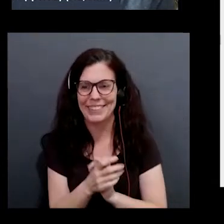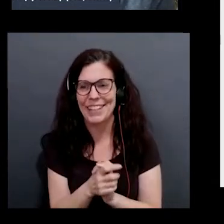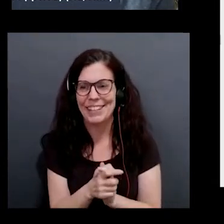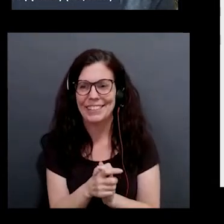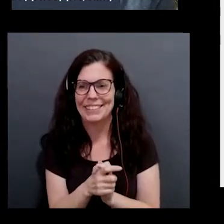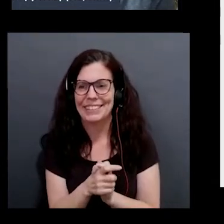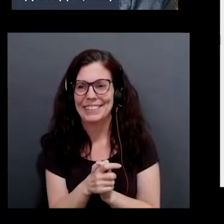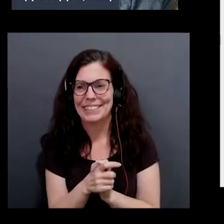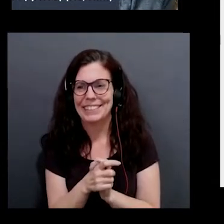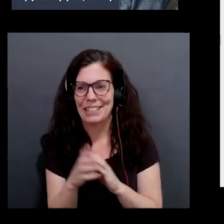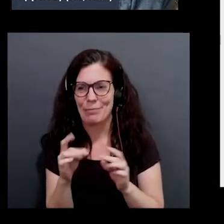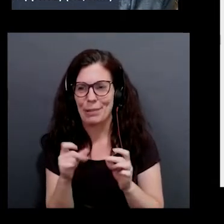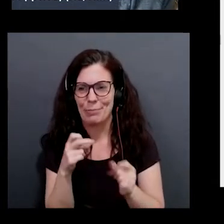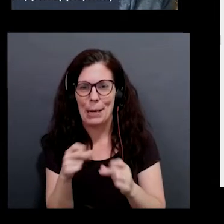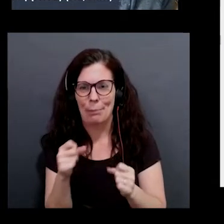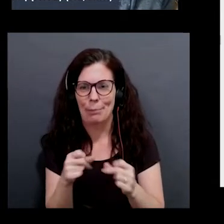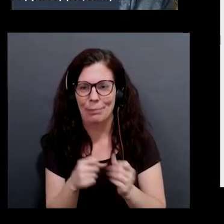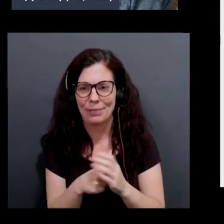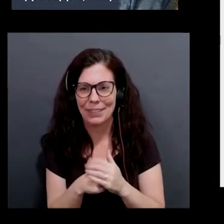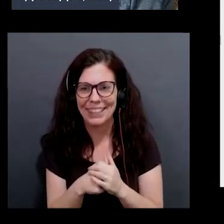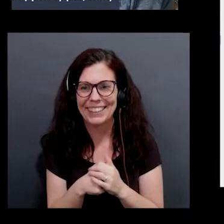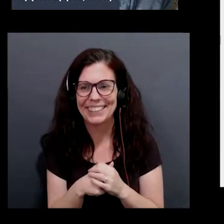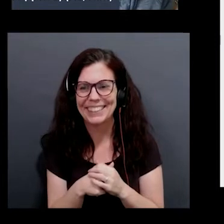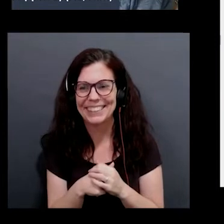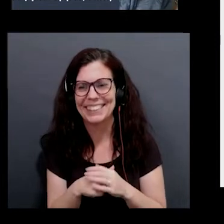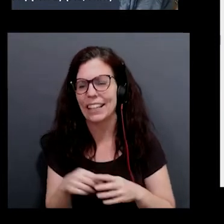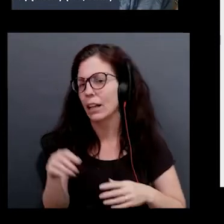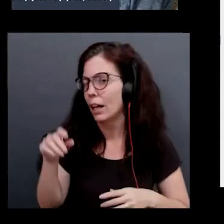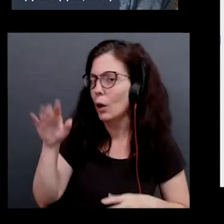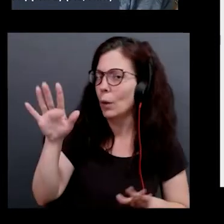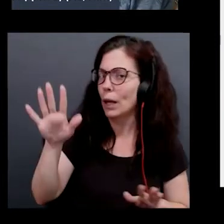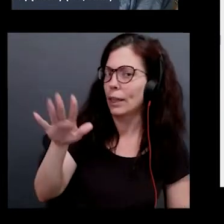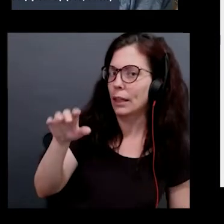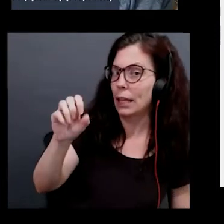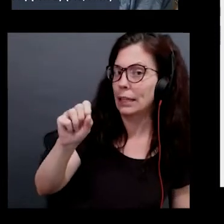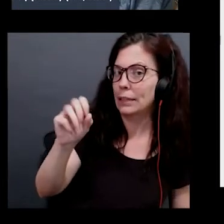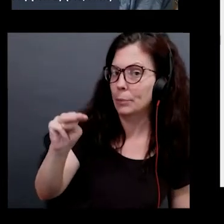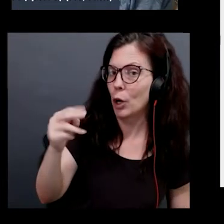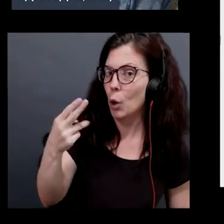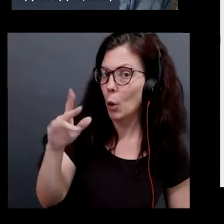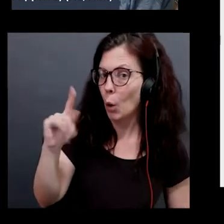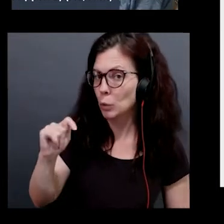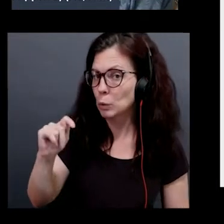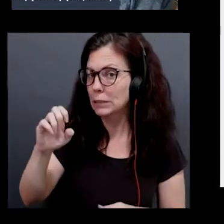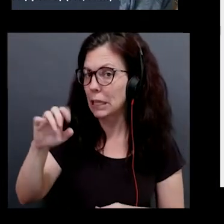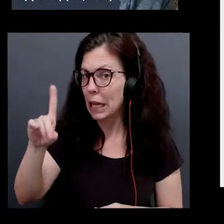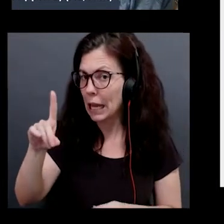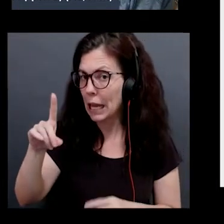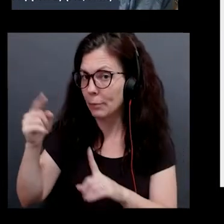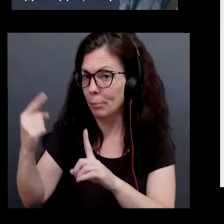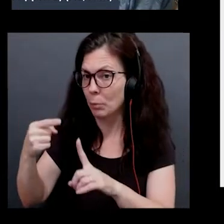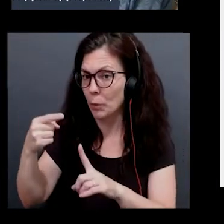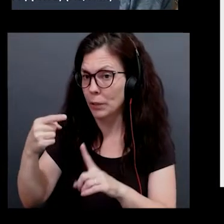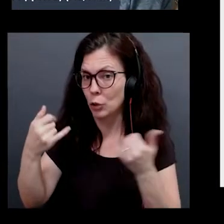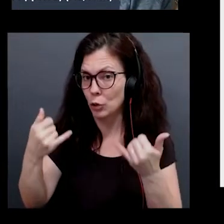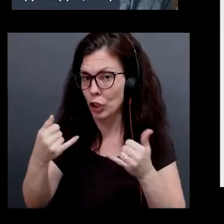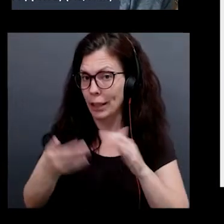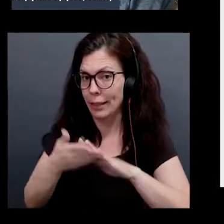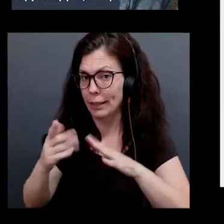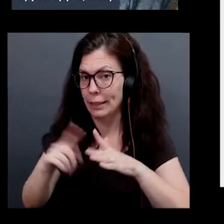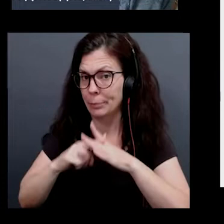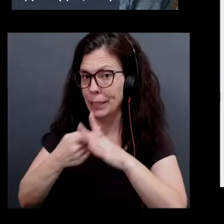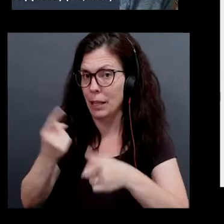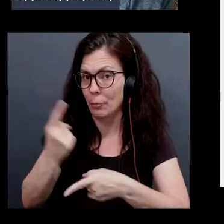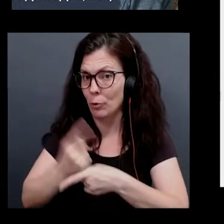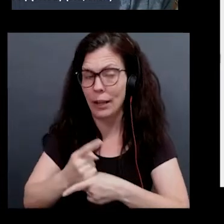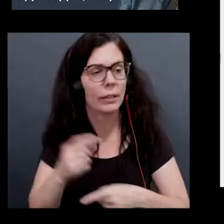speed this up a little bit. There we go. So this is a SageMaker hosted endpoint that you're currently spinning up right now? Right. Yeah.